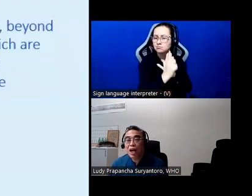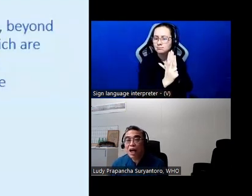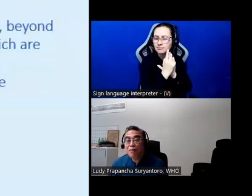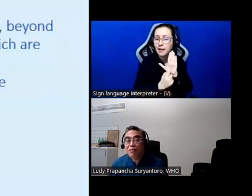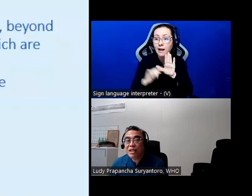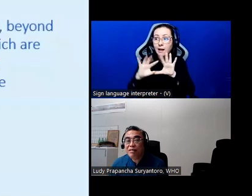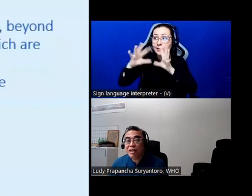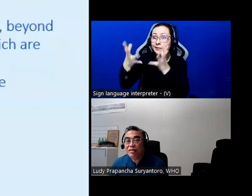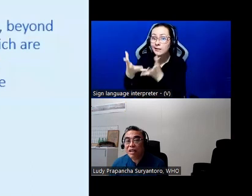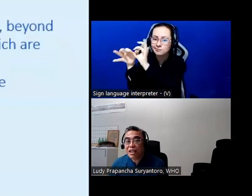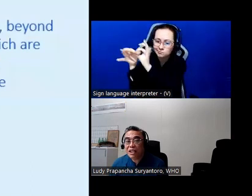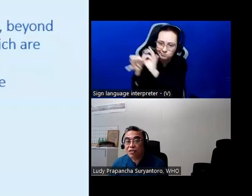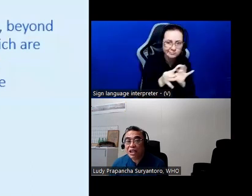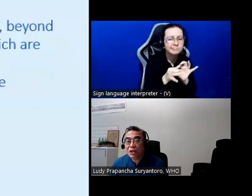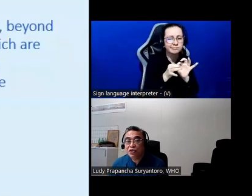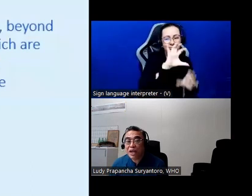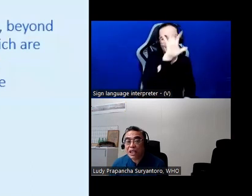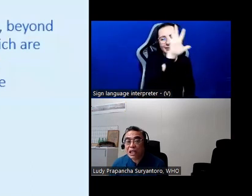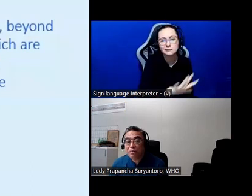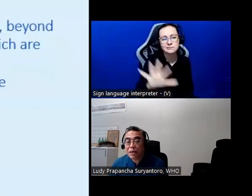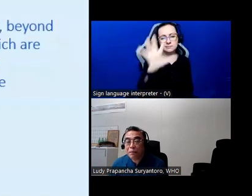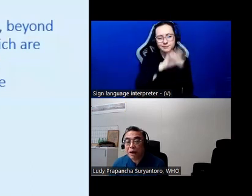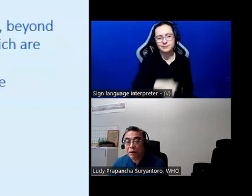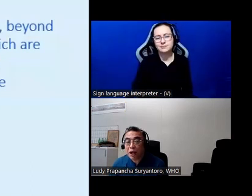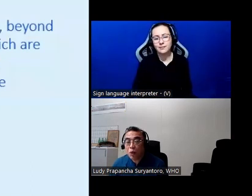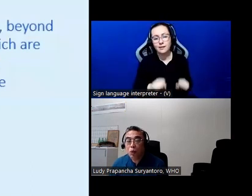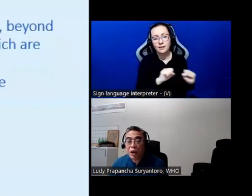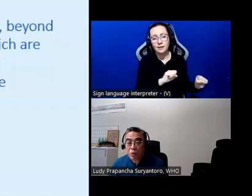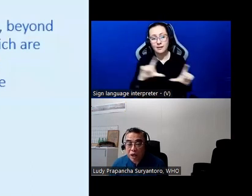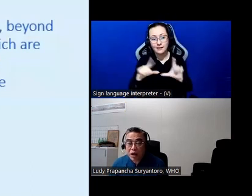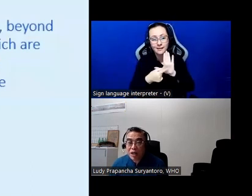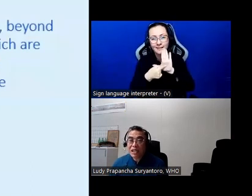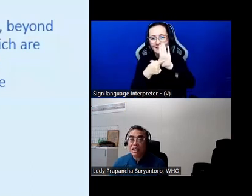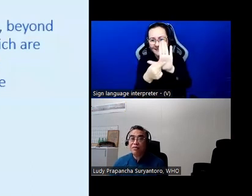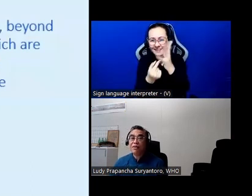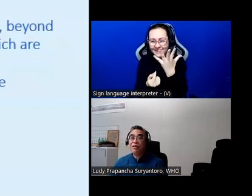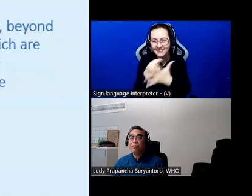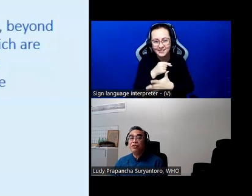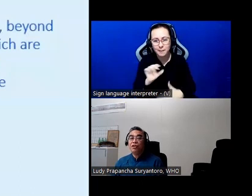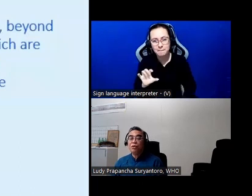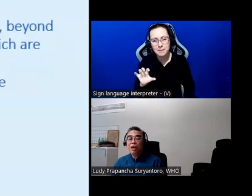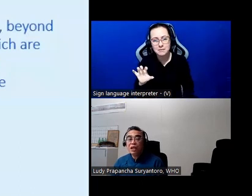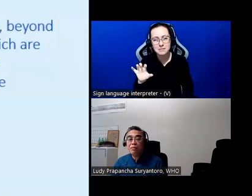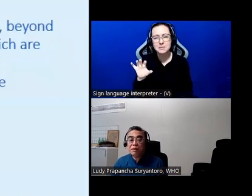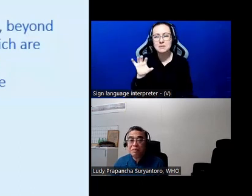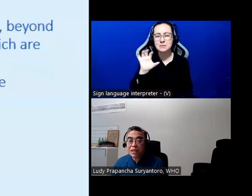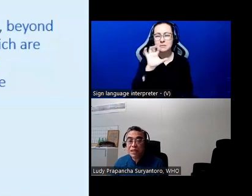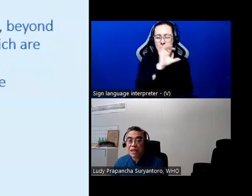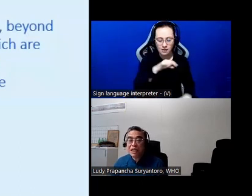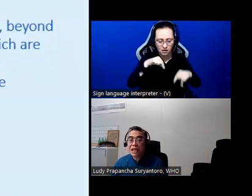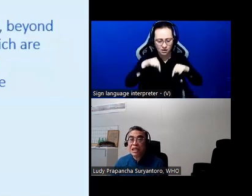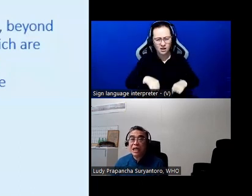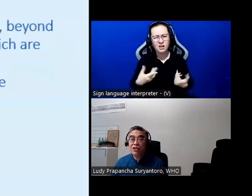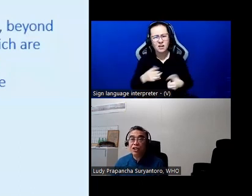So this slide just to illustrate a little bit about where we are in terms of WHO